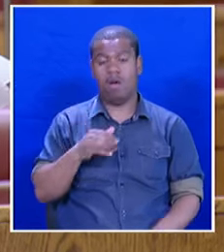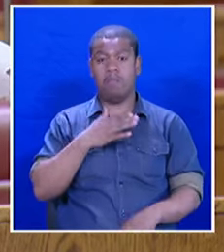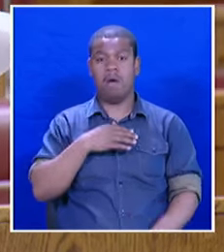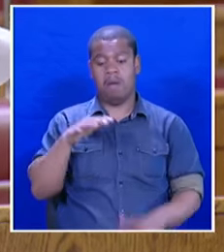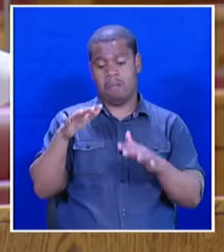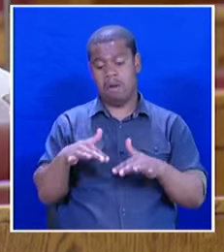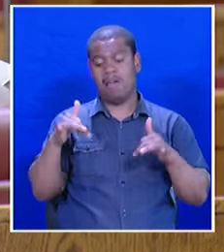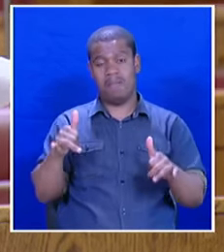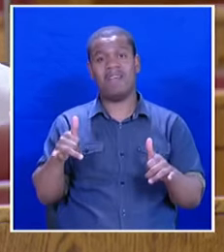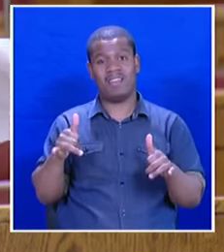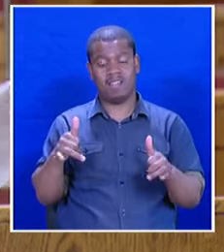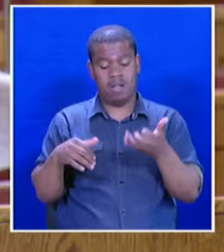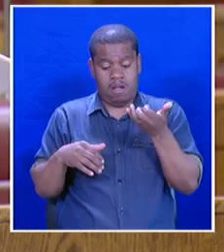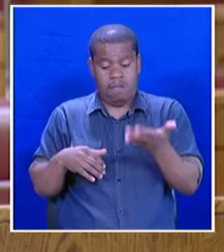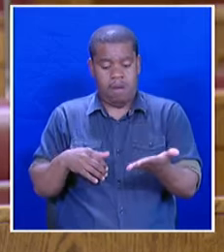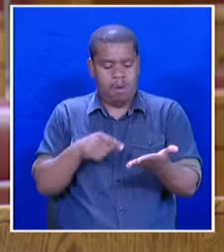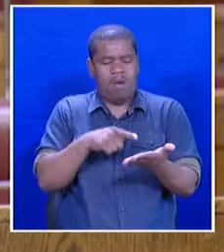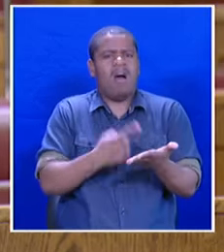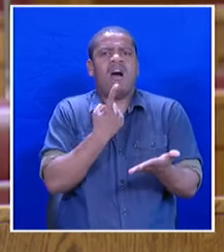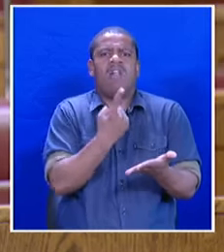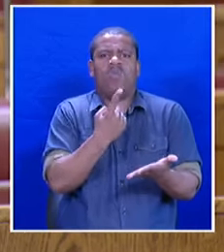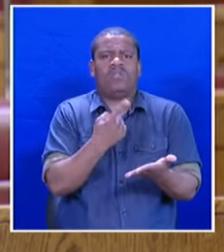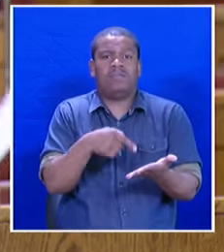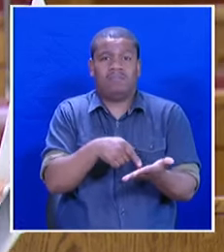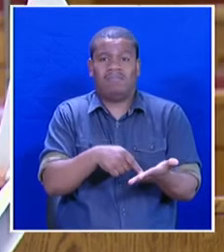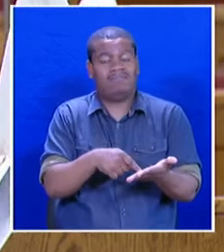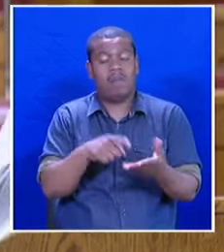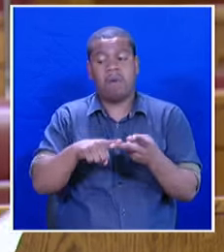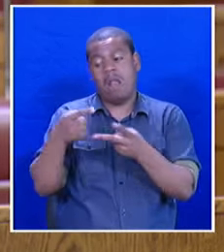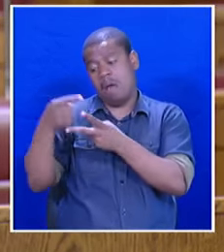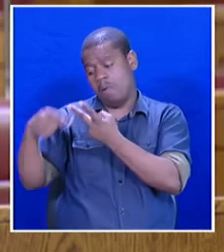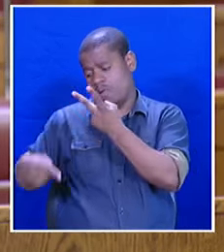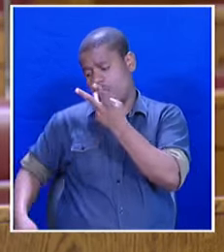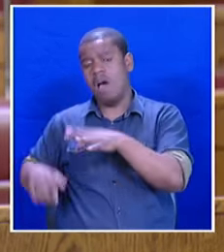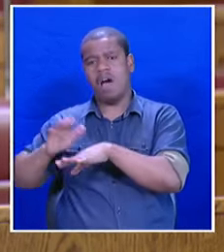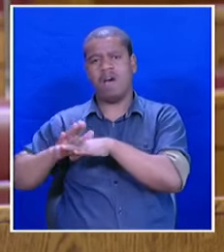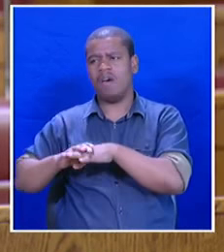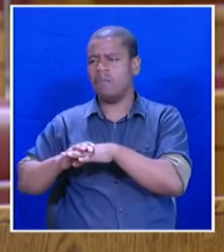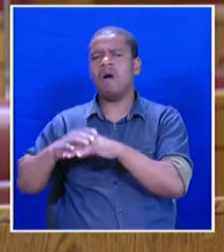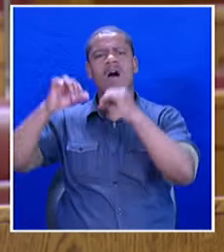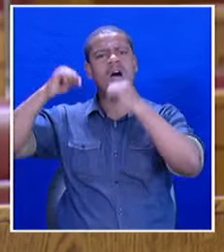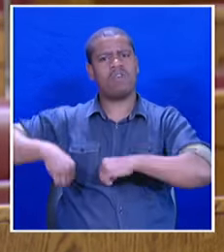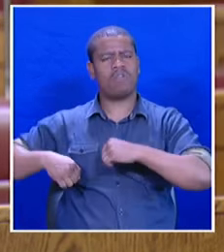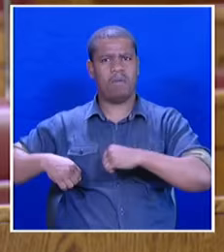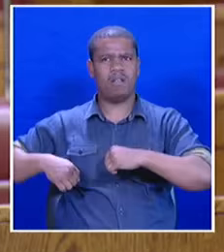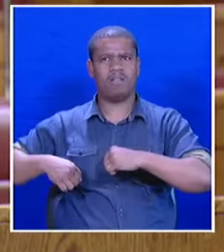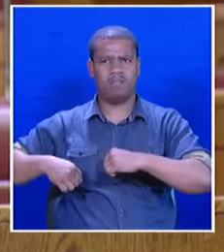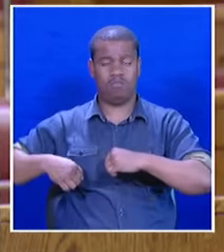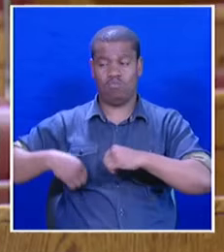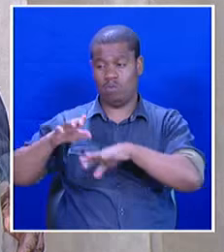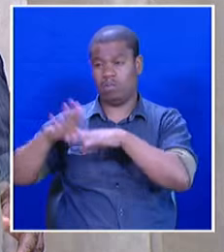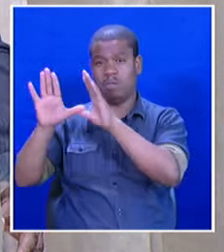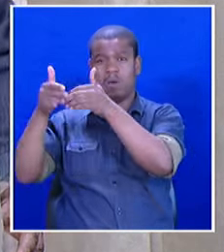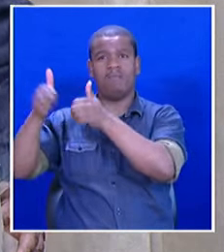this one, but also the other agreements that you have signed as government, as executive. Honourable